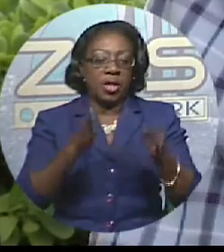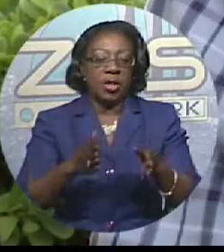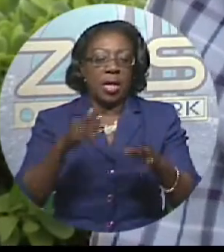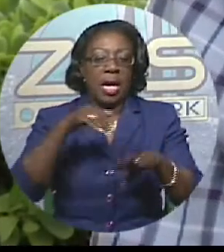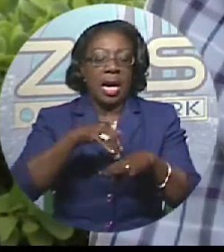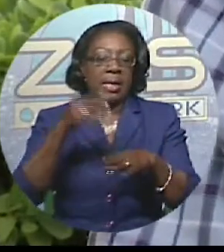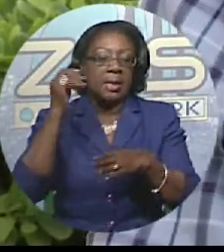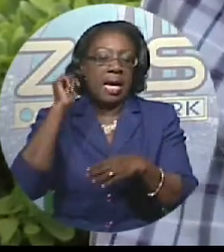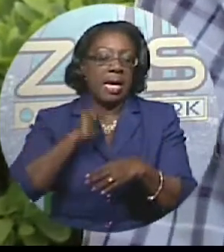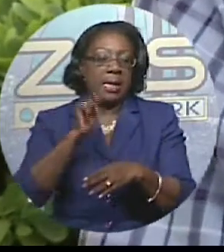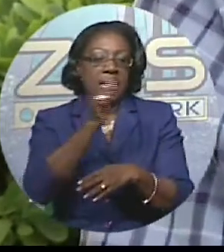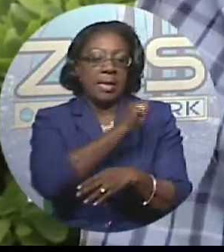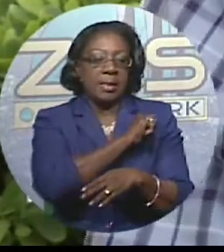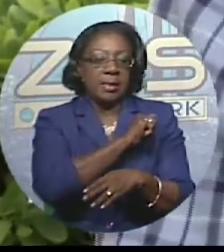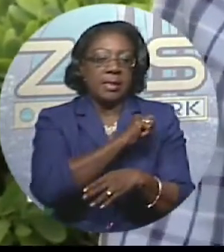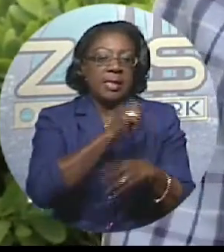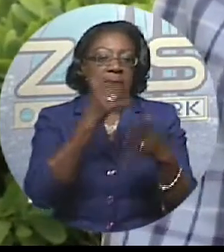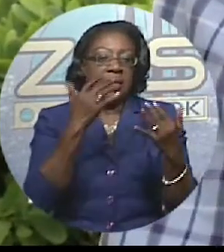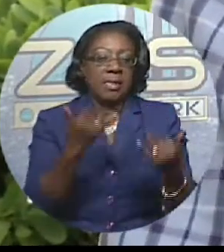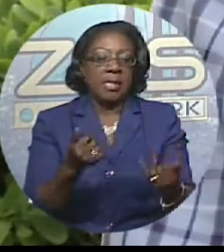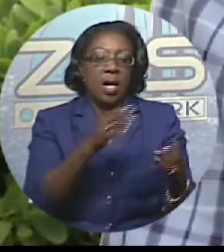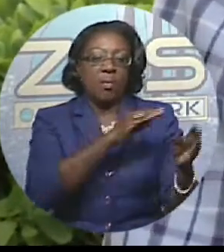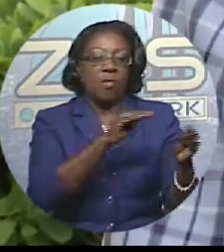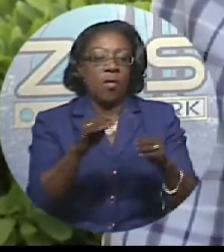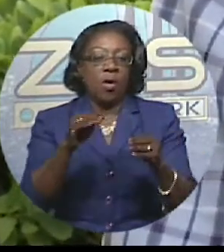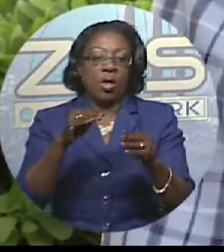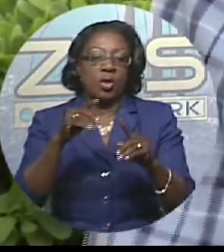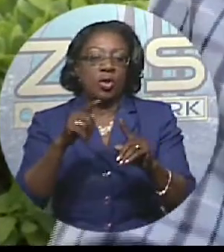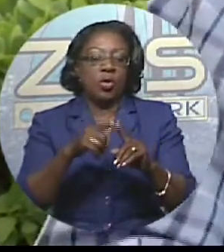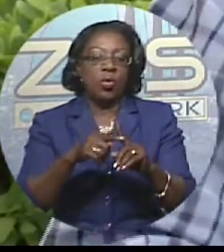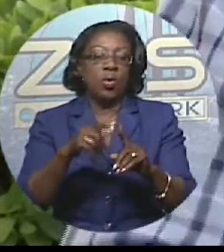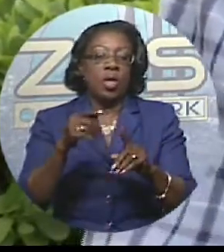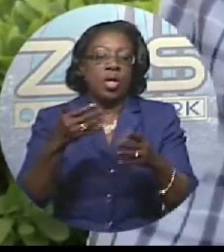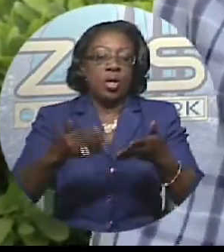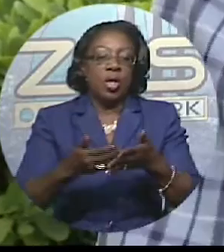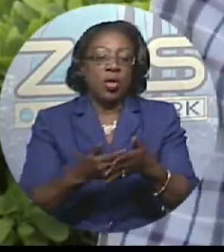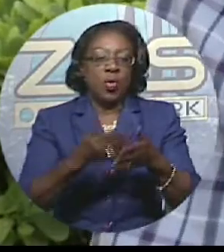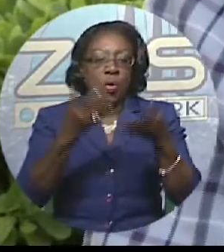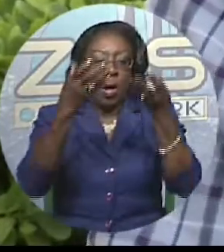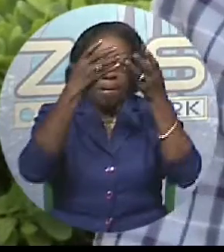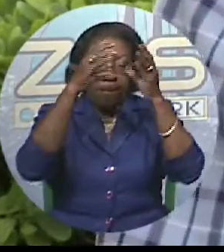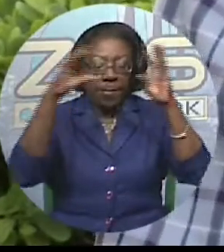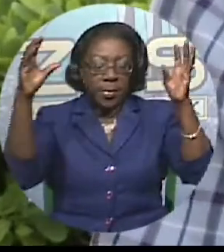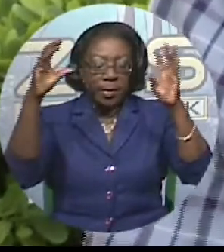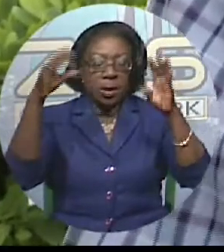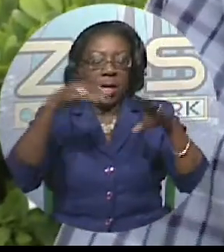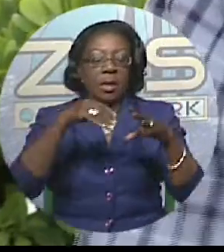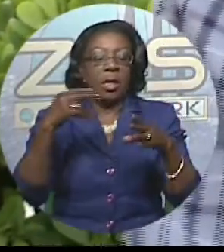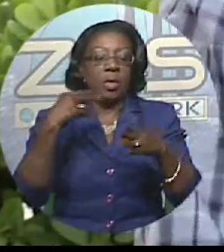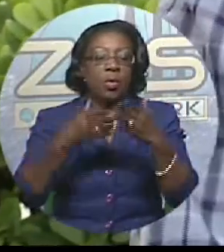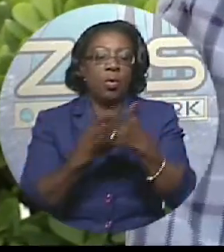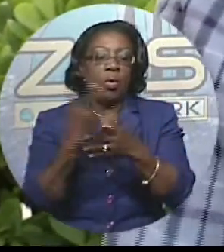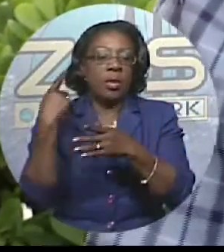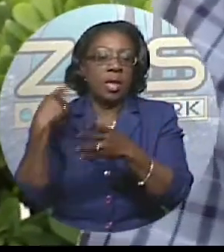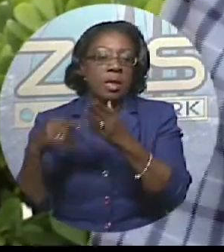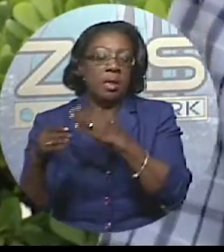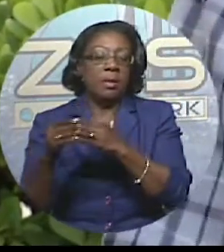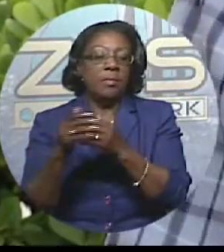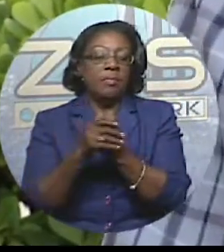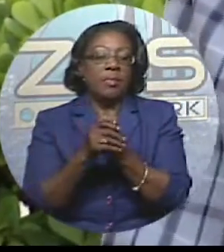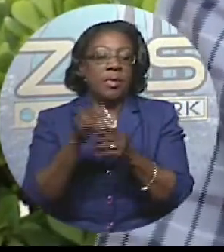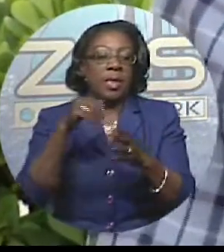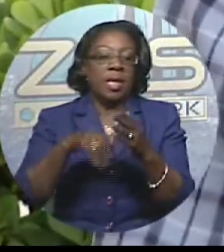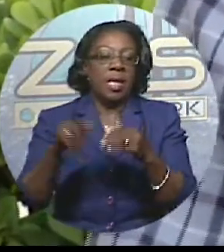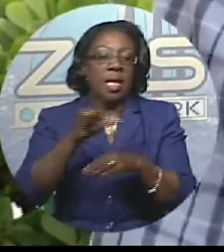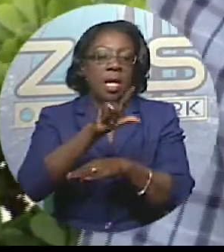move on to the post of president and chief operating officer of the Venetian, the Palazzo and the Sands Expo Center